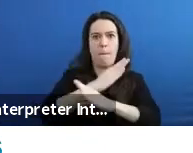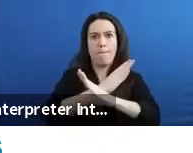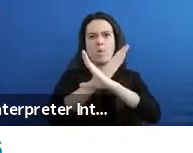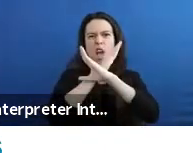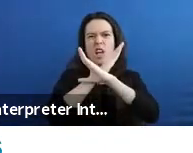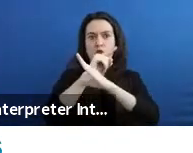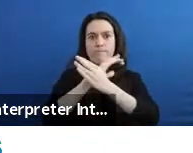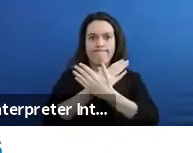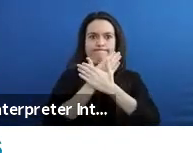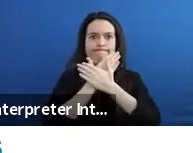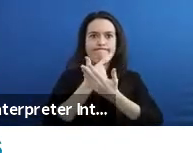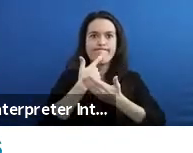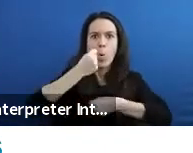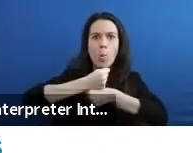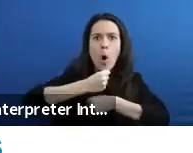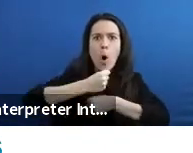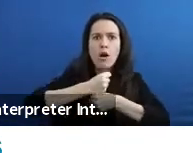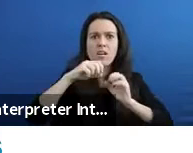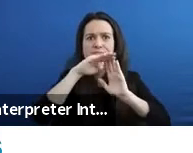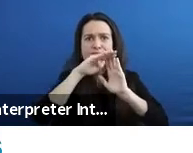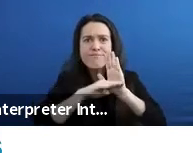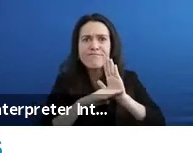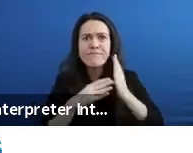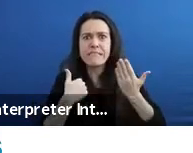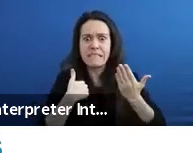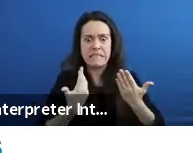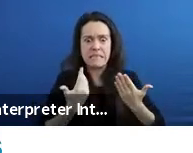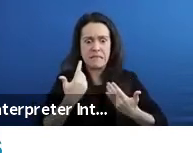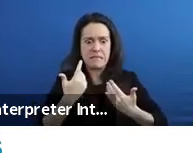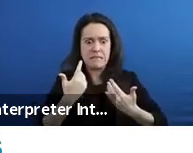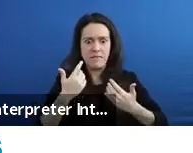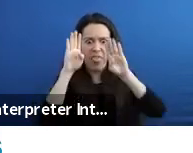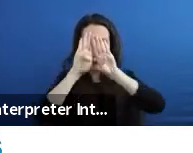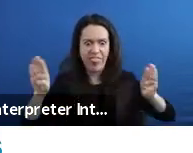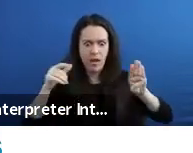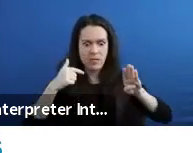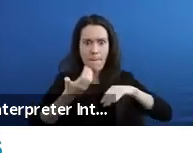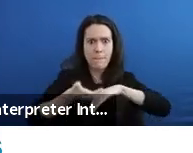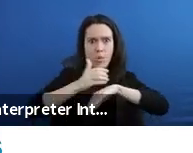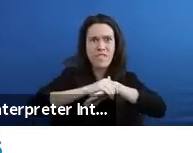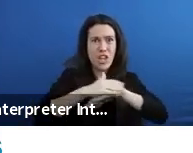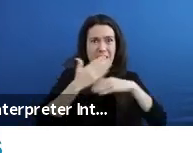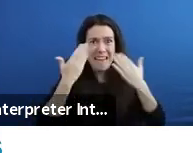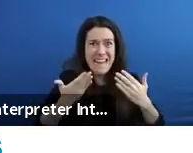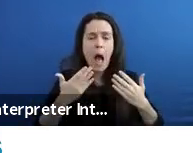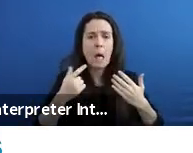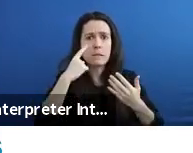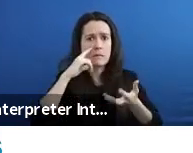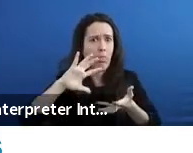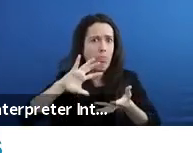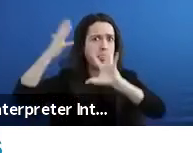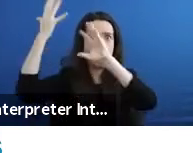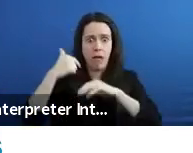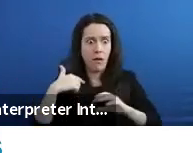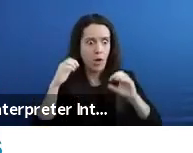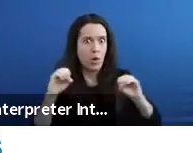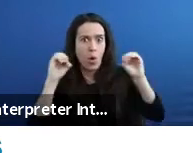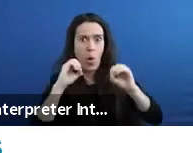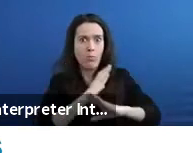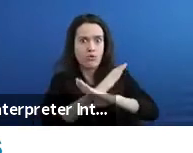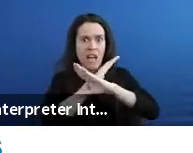and the working status of theatre professionals. So while the crisis has shown the lack of social protection due to the